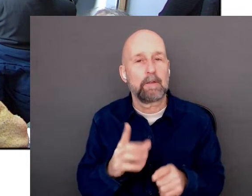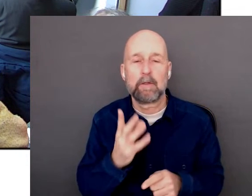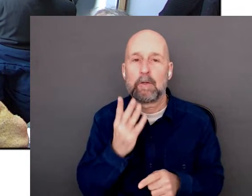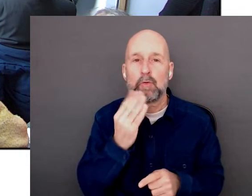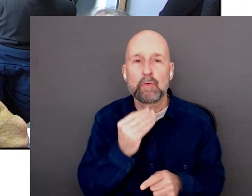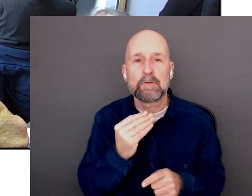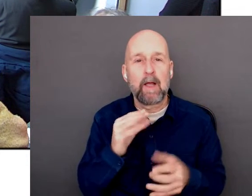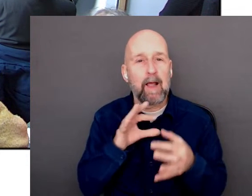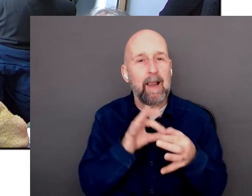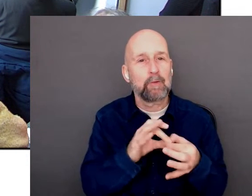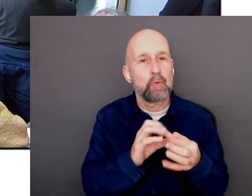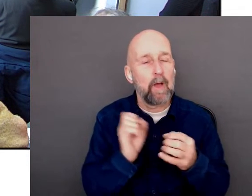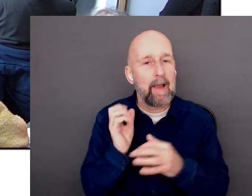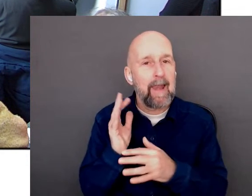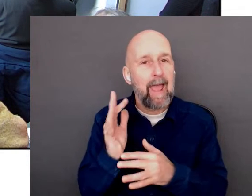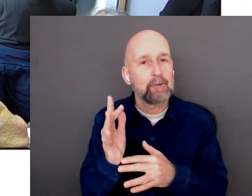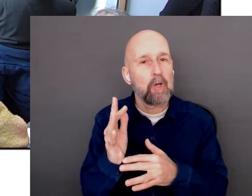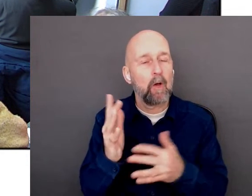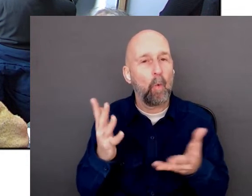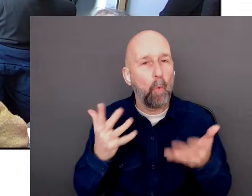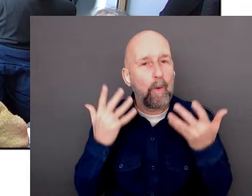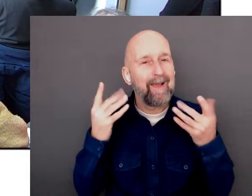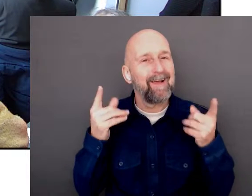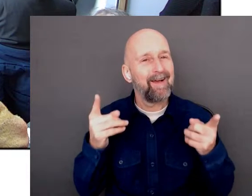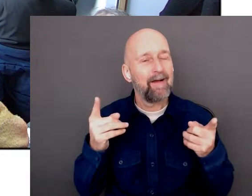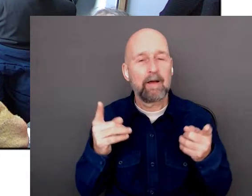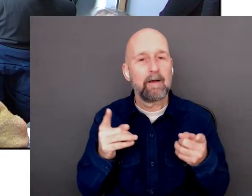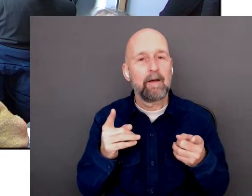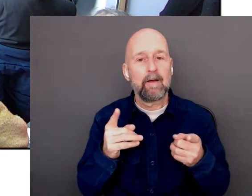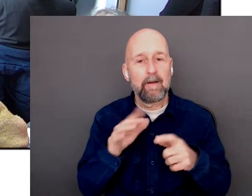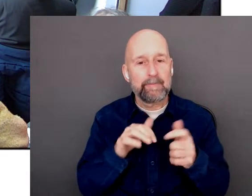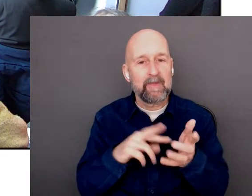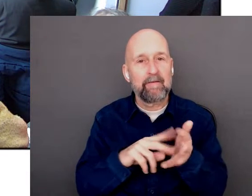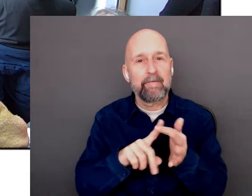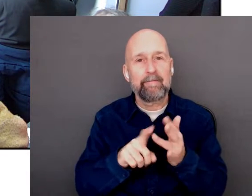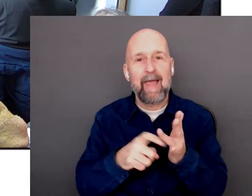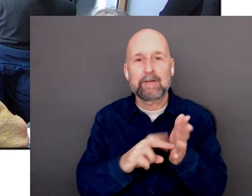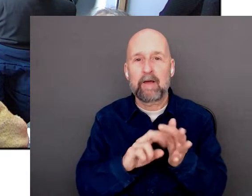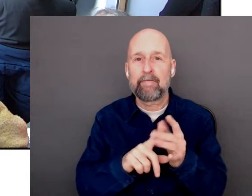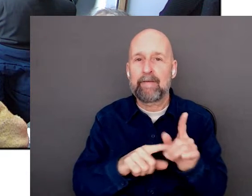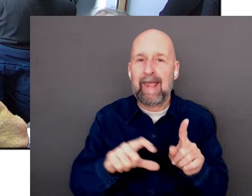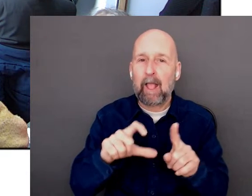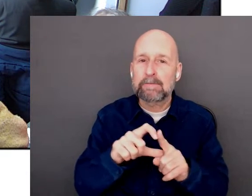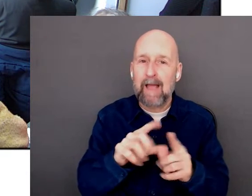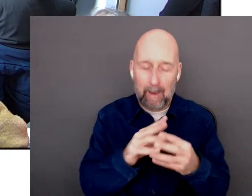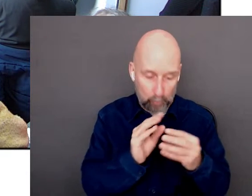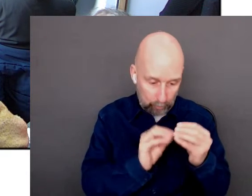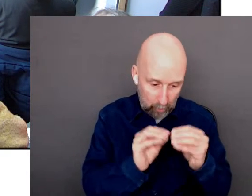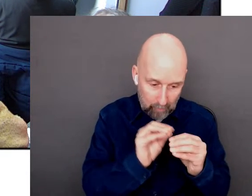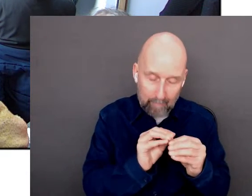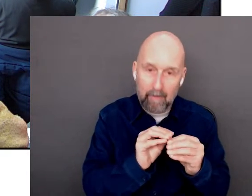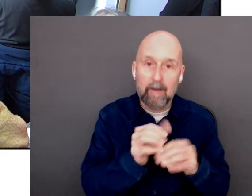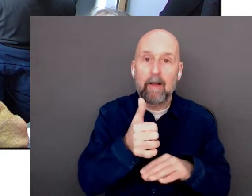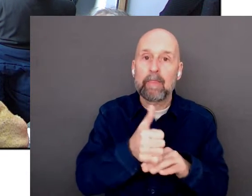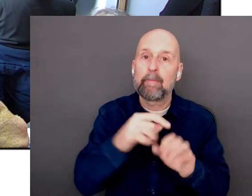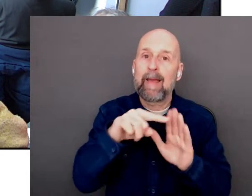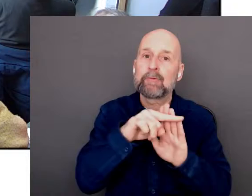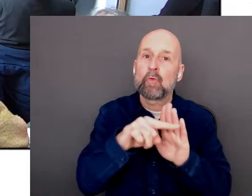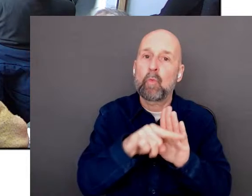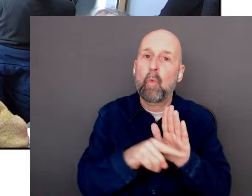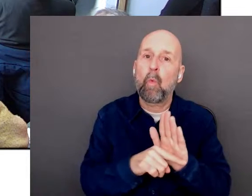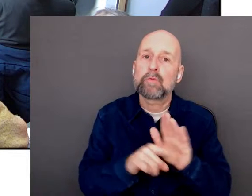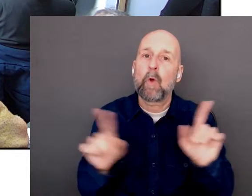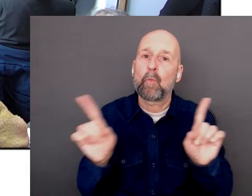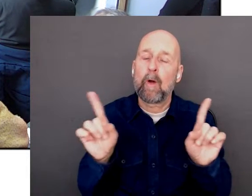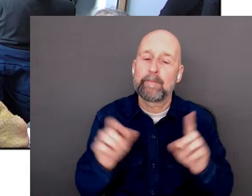but in some ways, like let's say how you program a vector field, or a lot of the basic rules are